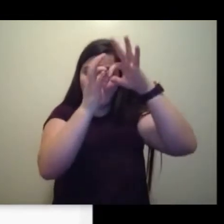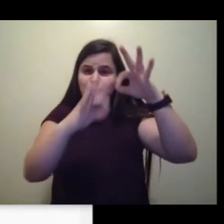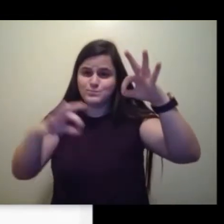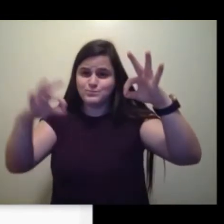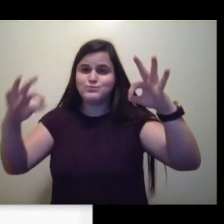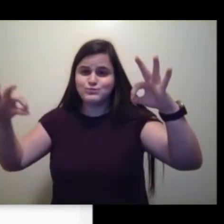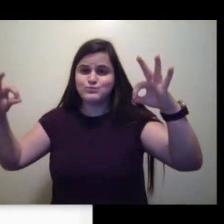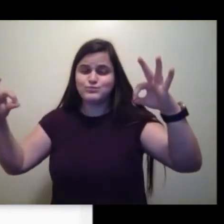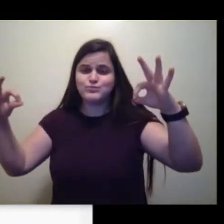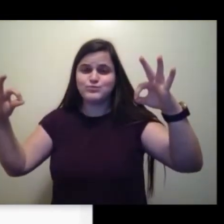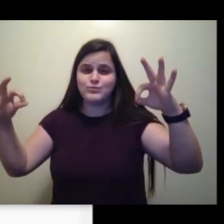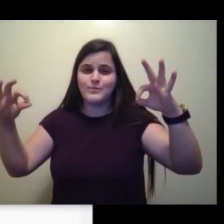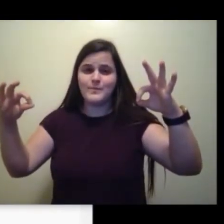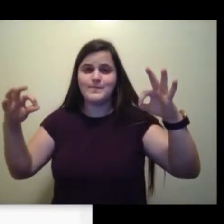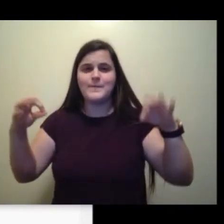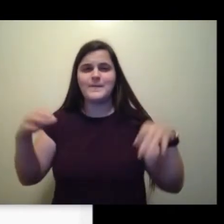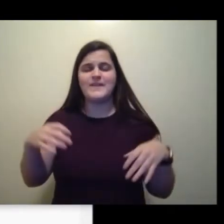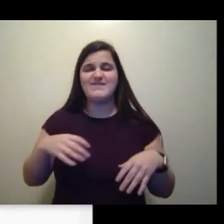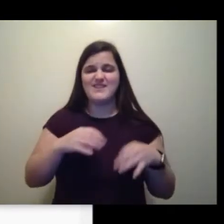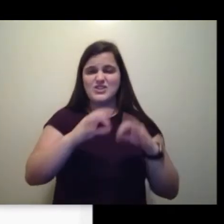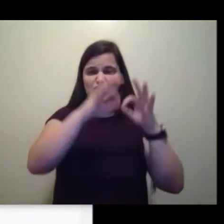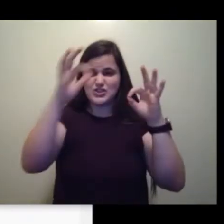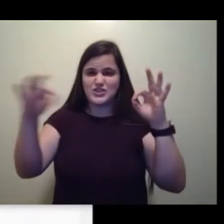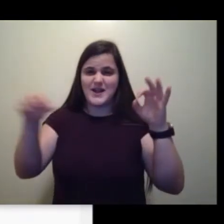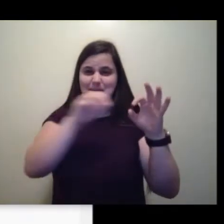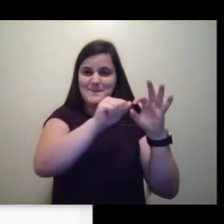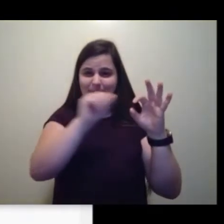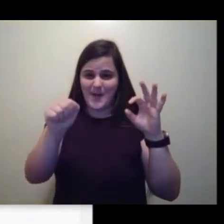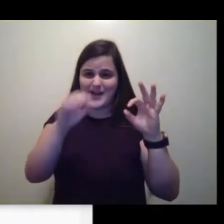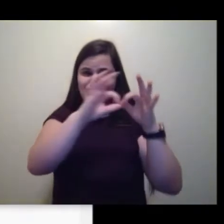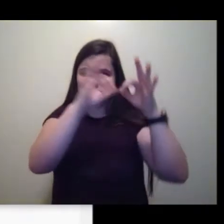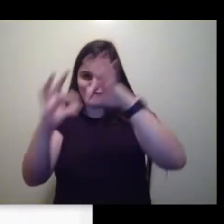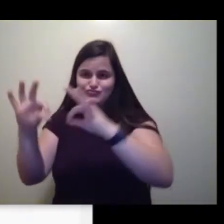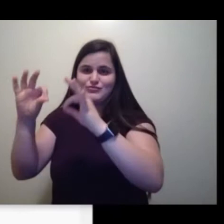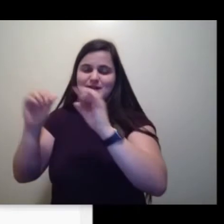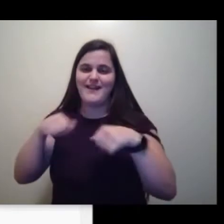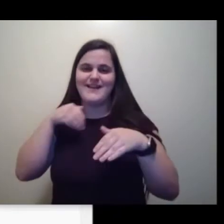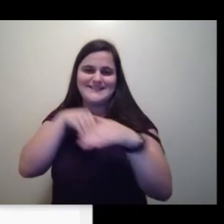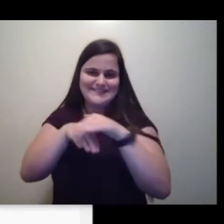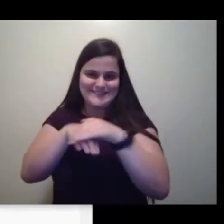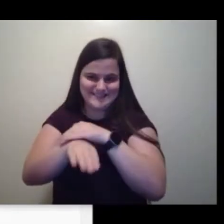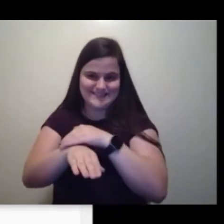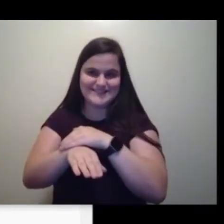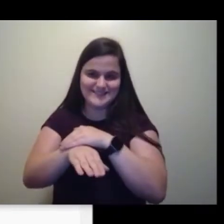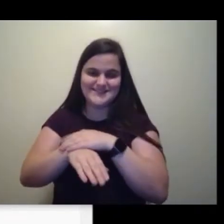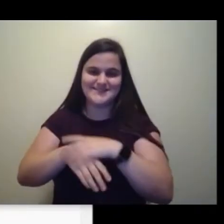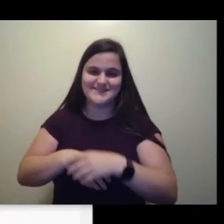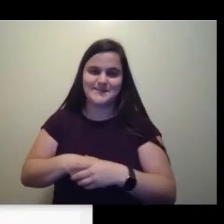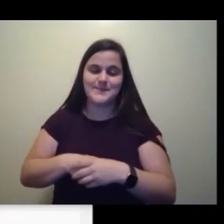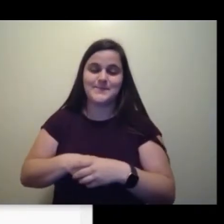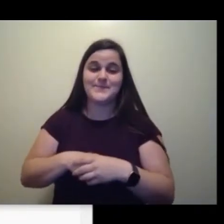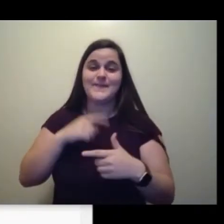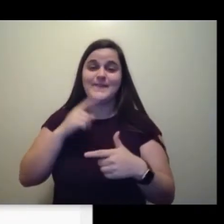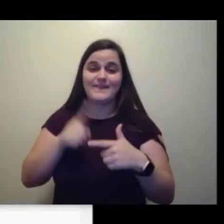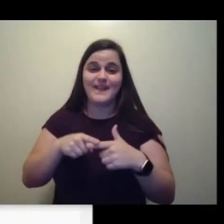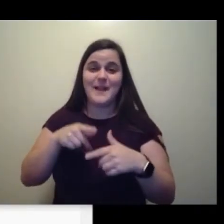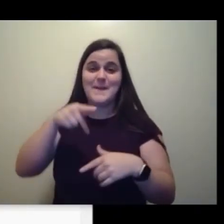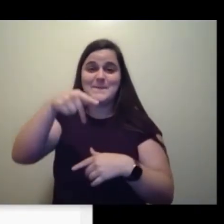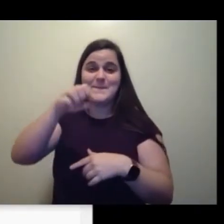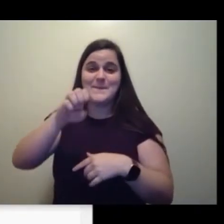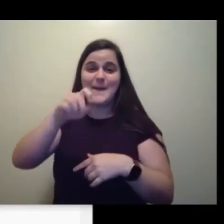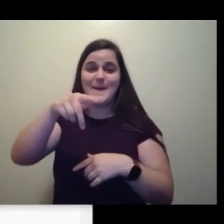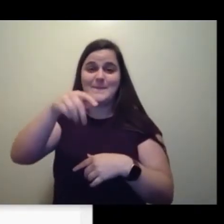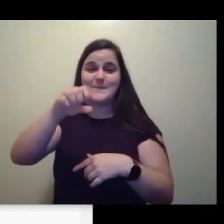it and making the amino acid chain more accessible to enzymatic action. Then,